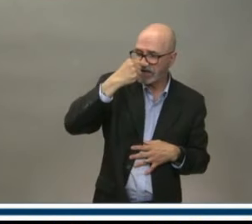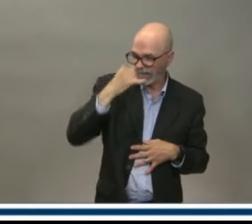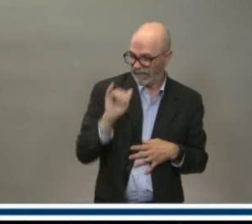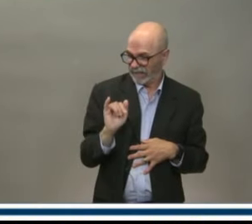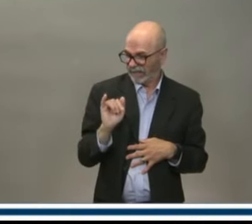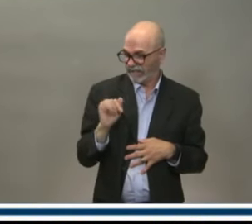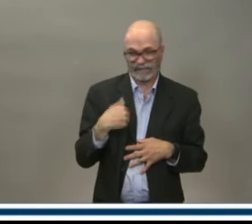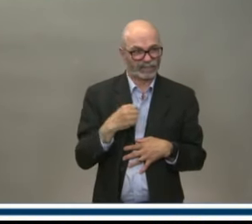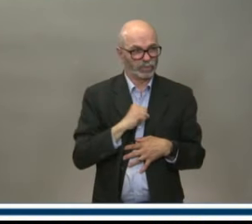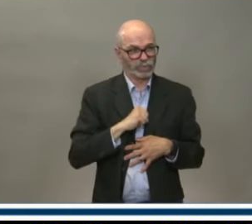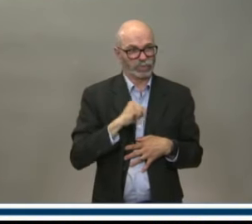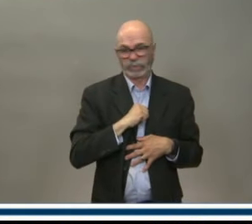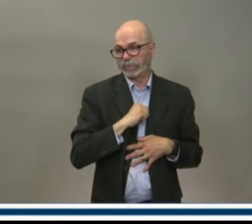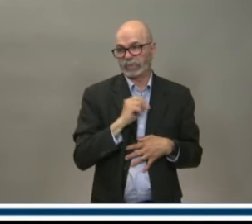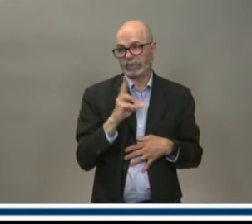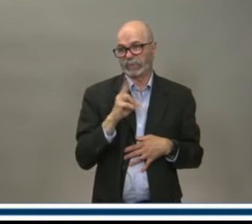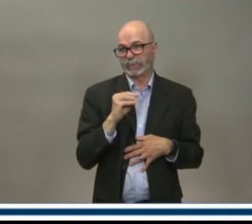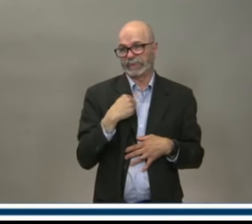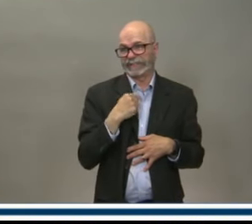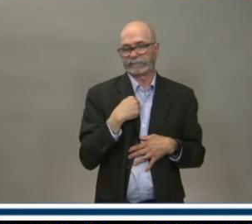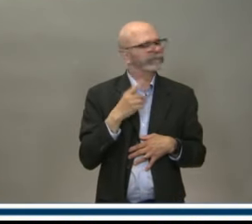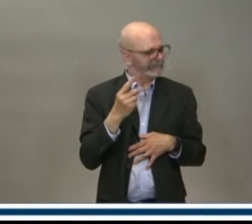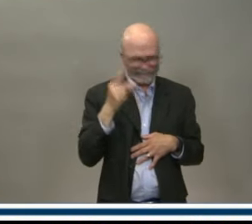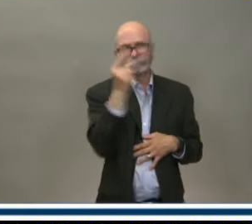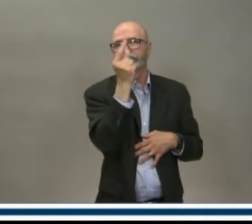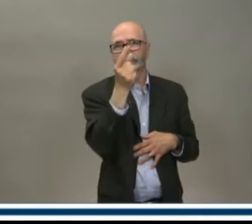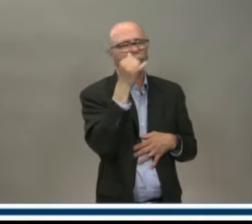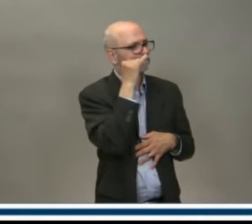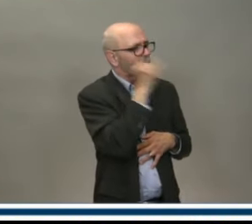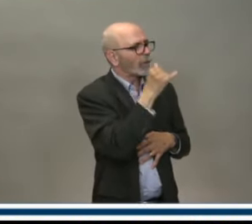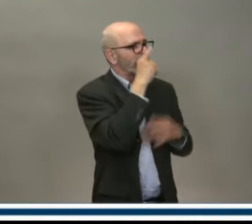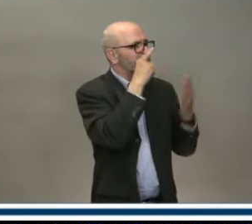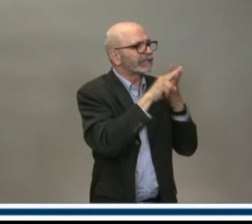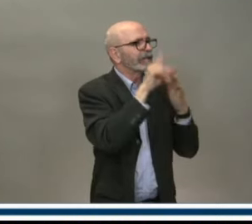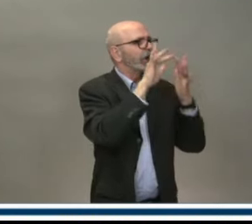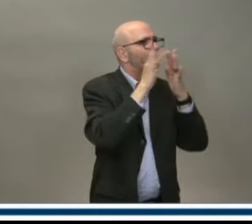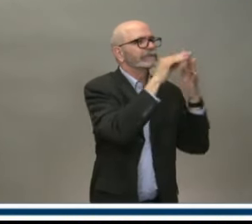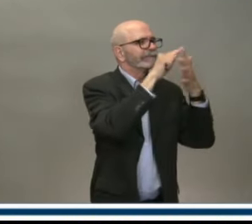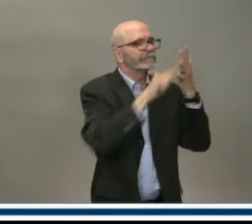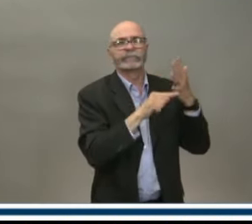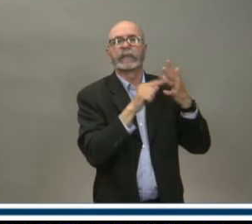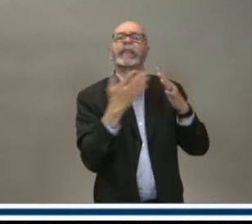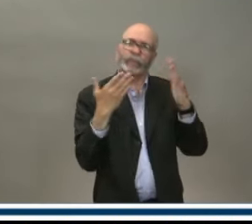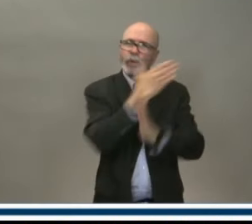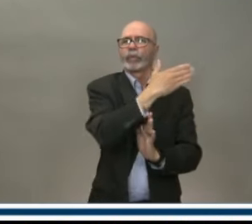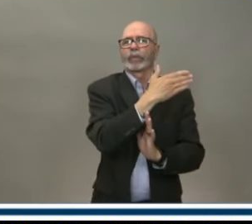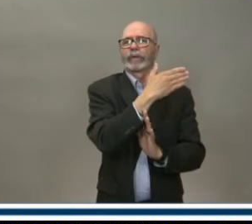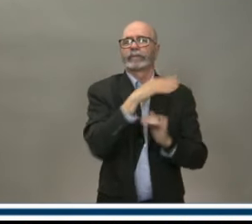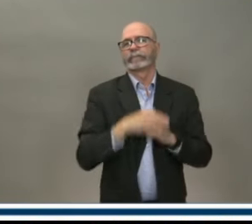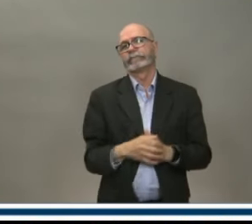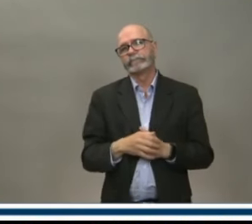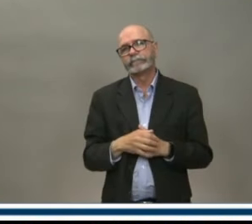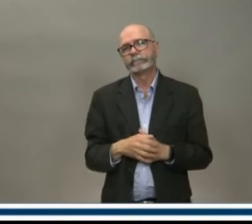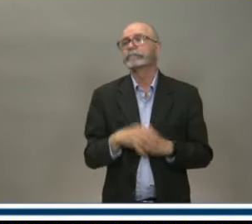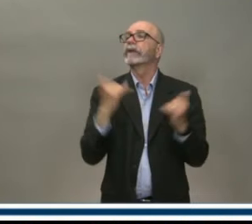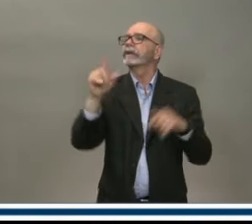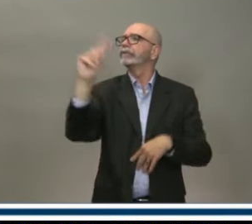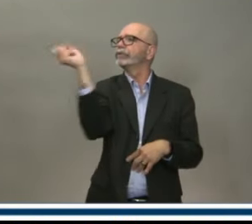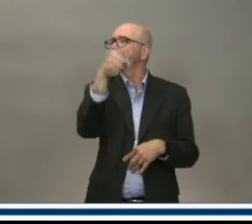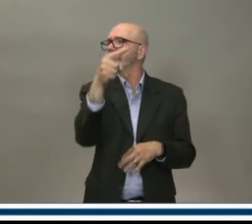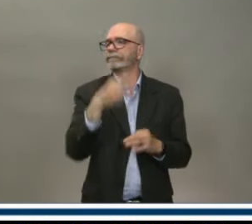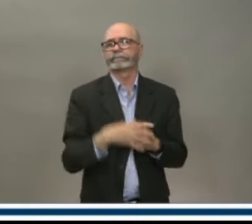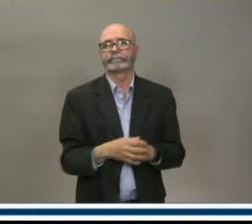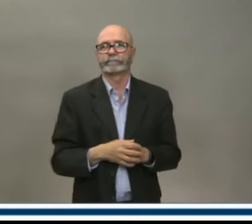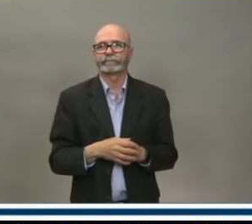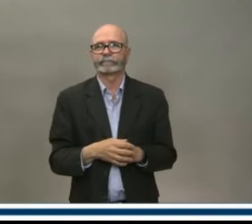and get tested right away. Go ahead, Katie, with your follow-up. Thank you, Dr. Strang. COVID-19 has been truly